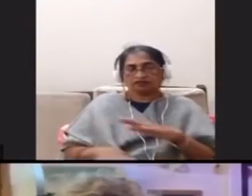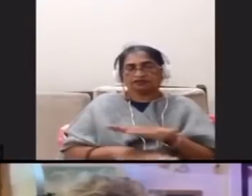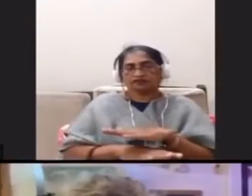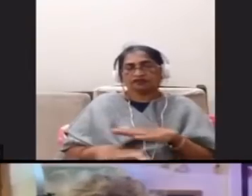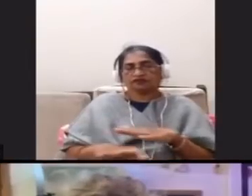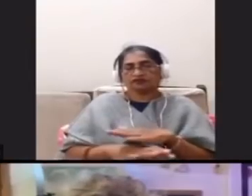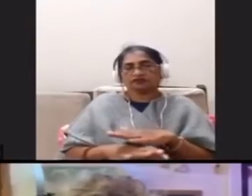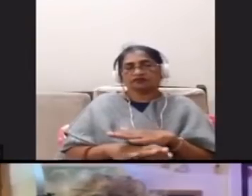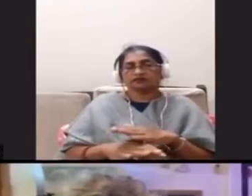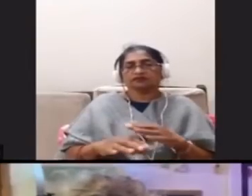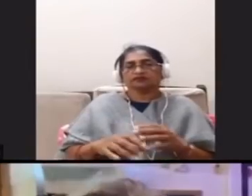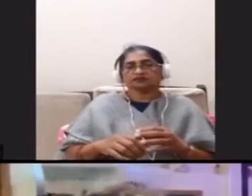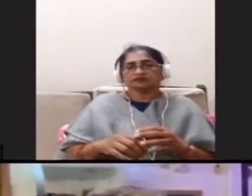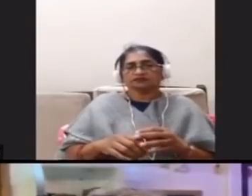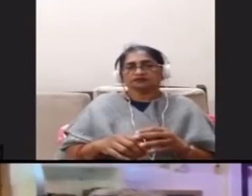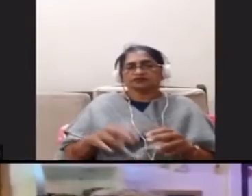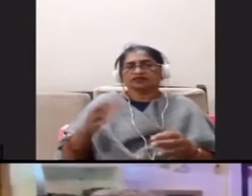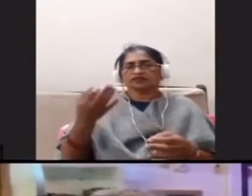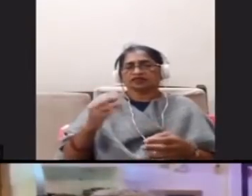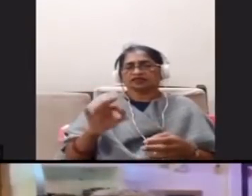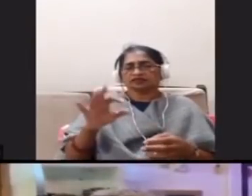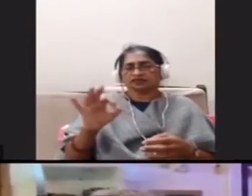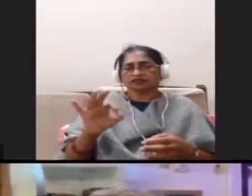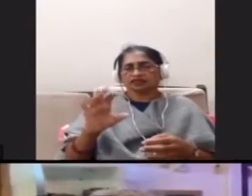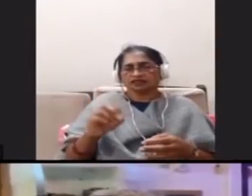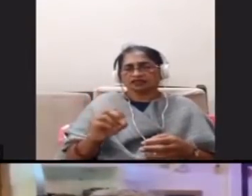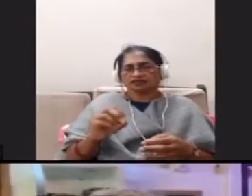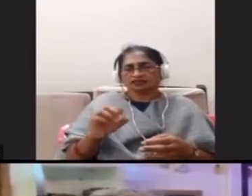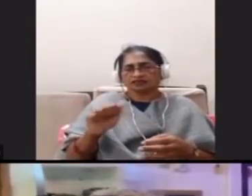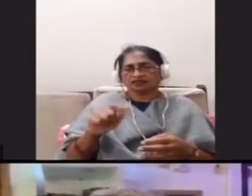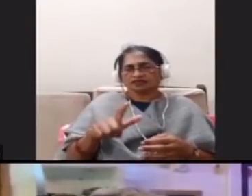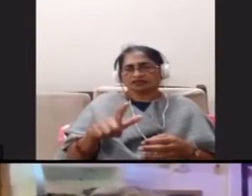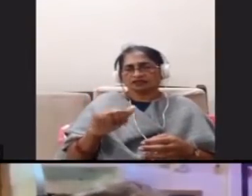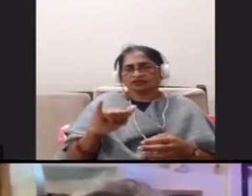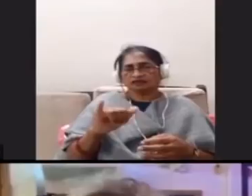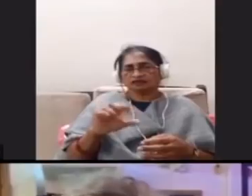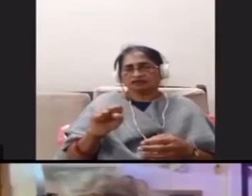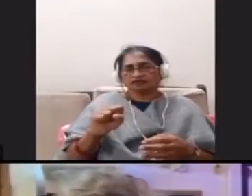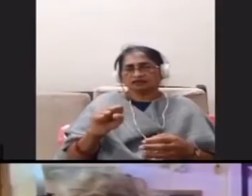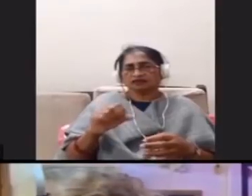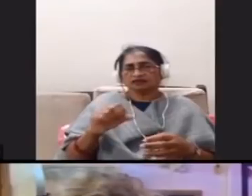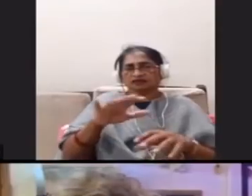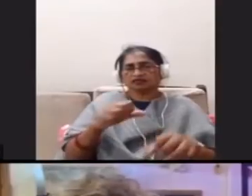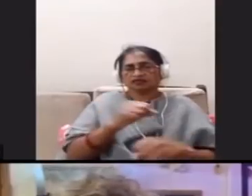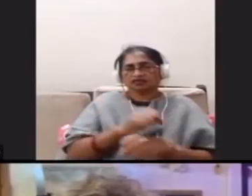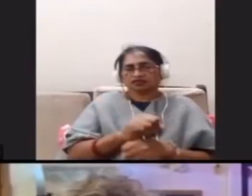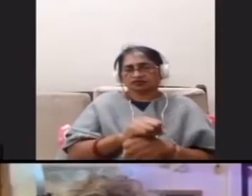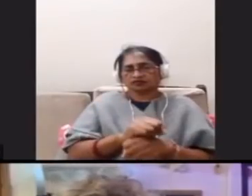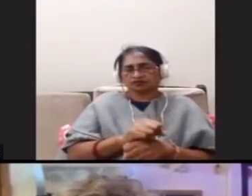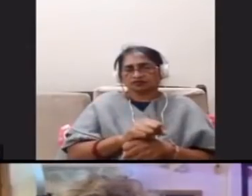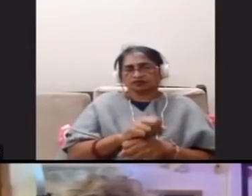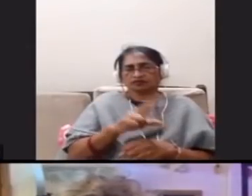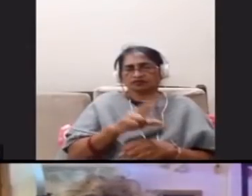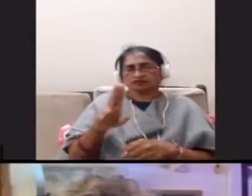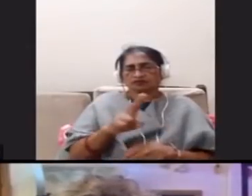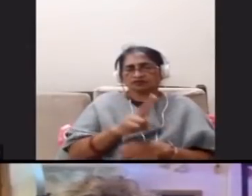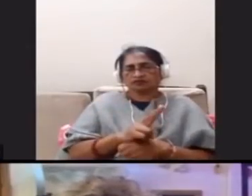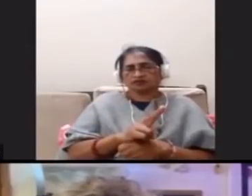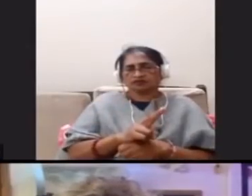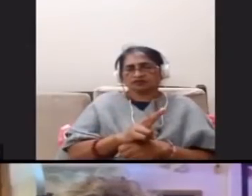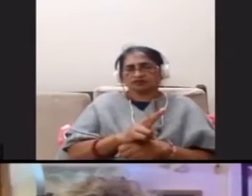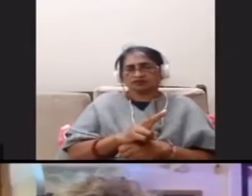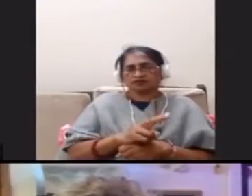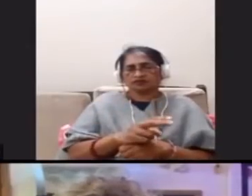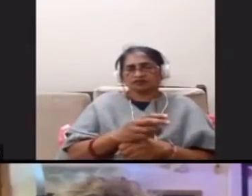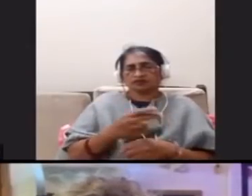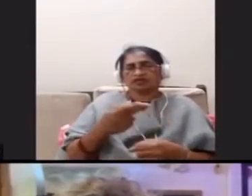course. In 1990, Alison got a placement at the University of Brighton to a degree in fine arts. So she moved to